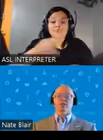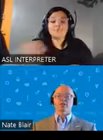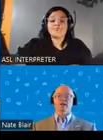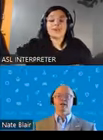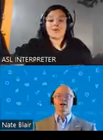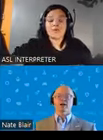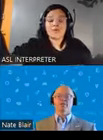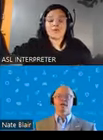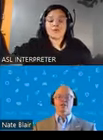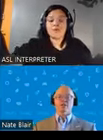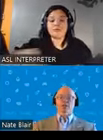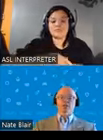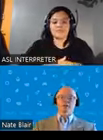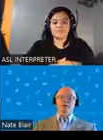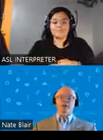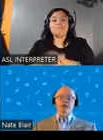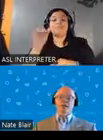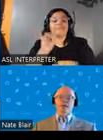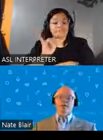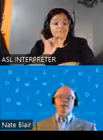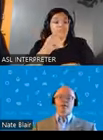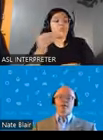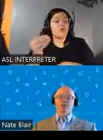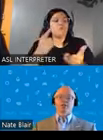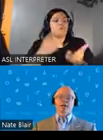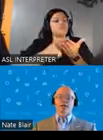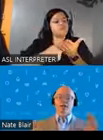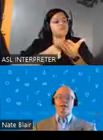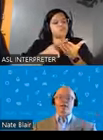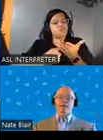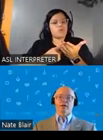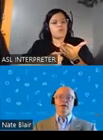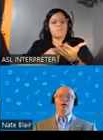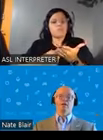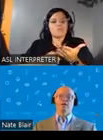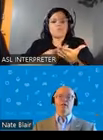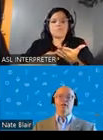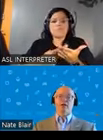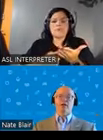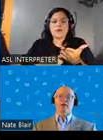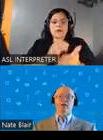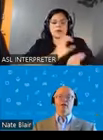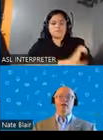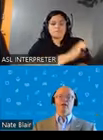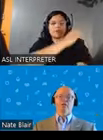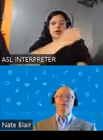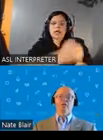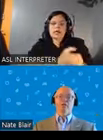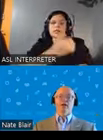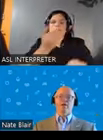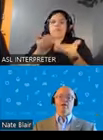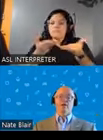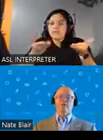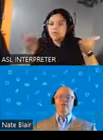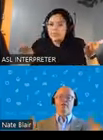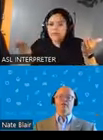questions. And so we've talked about something on energy supply. I think all of these scenarios will